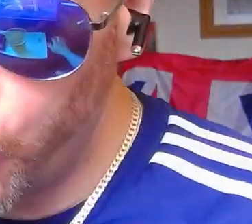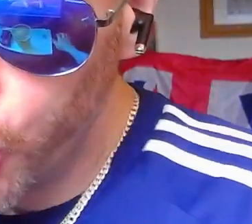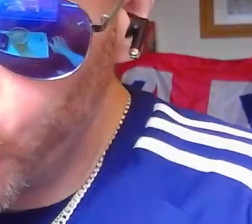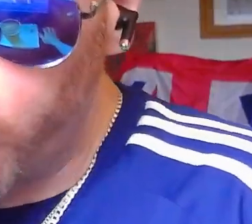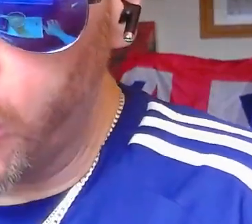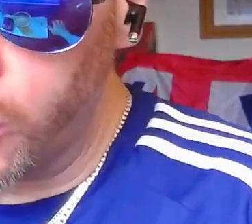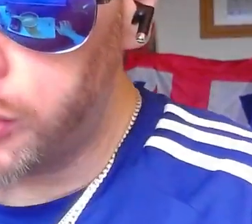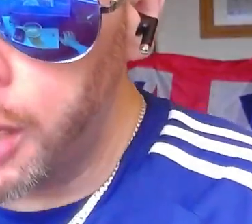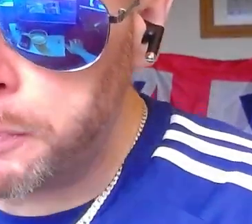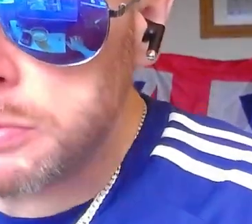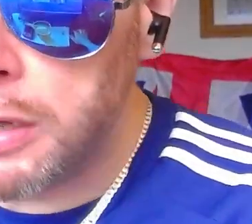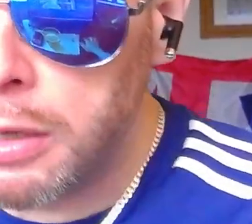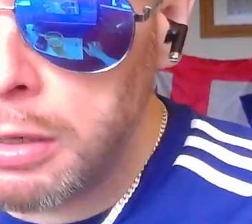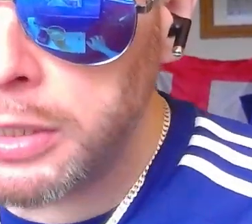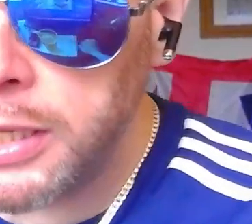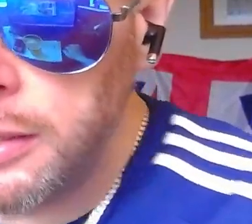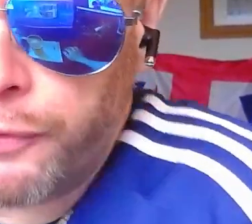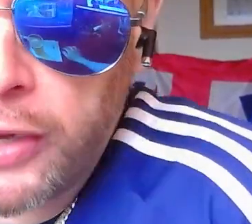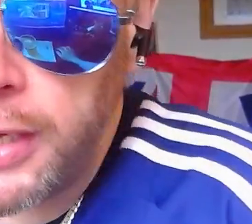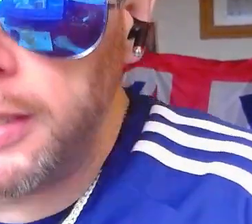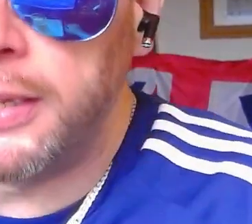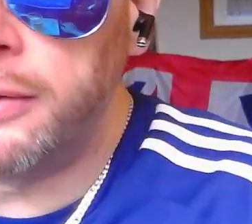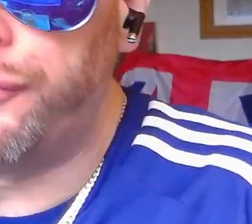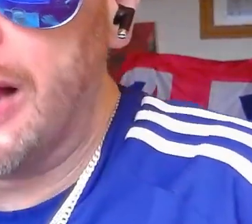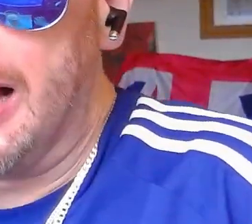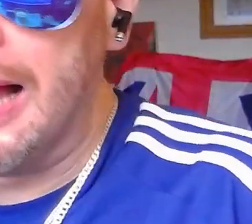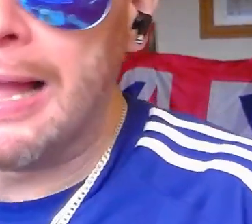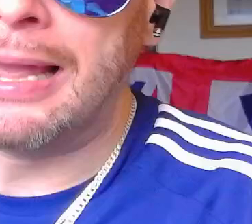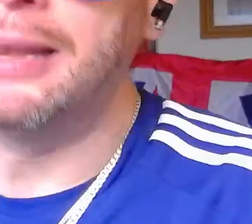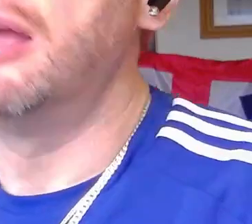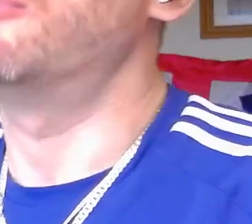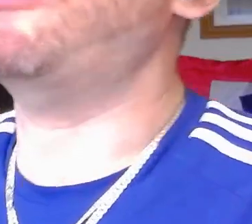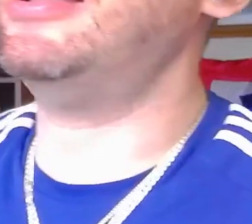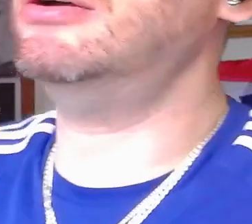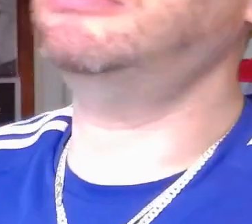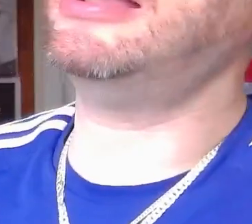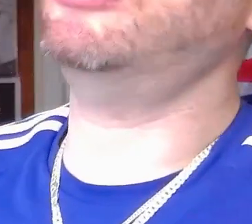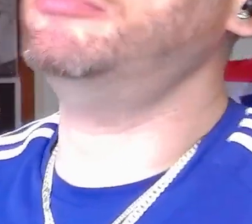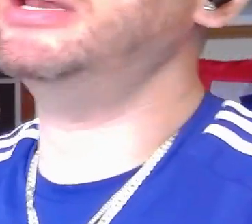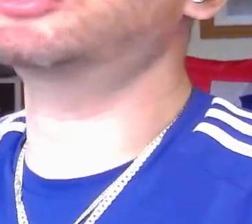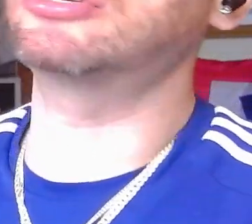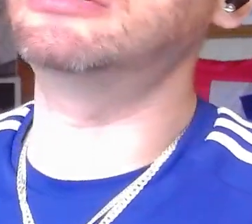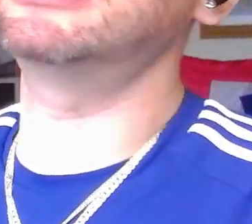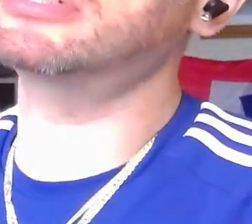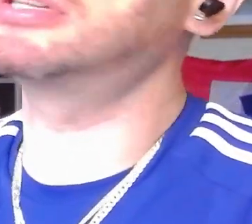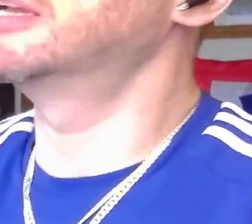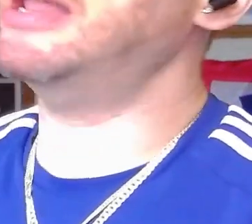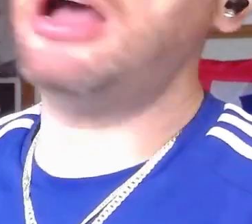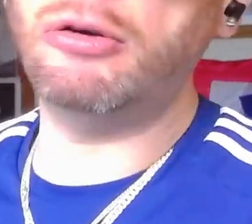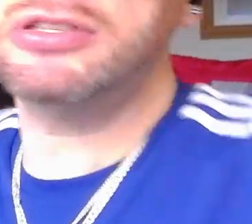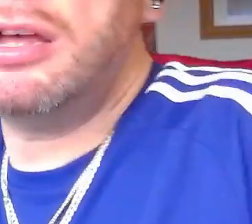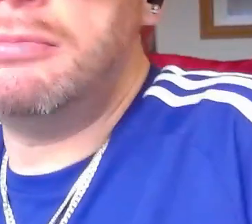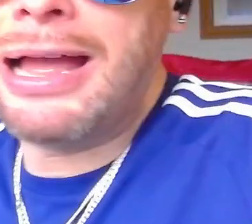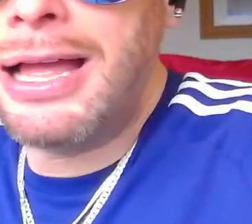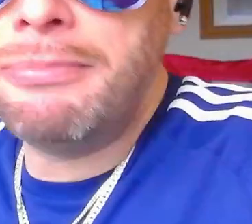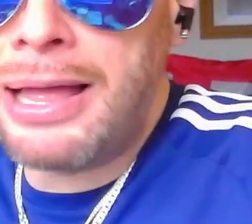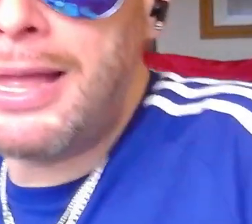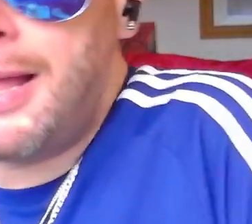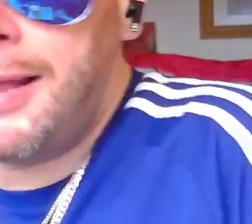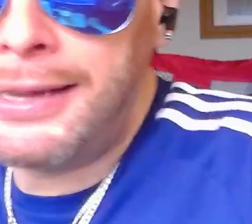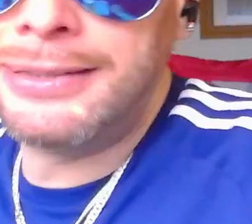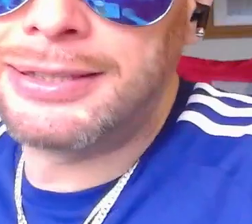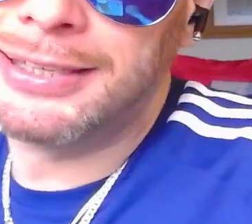Anyway, so woke up this morning feeling fine. Found out I'm an extremist. Now it's on